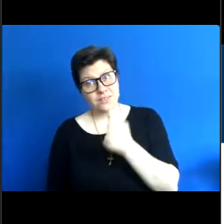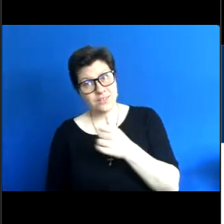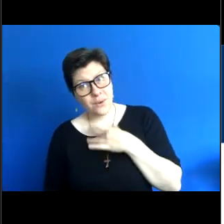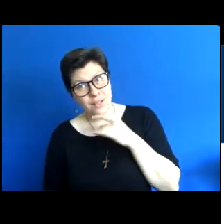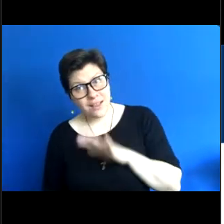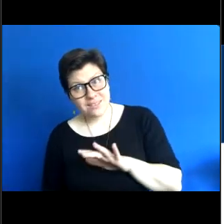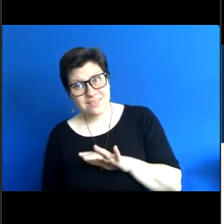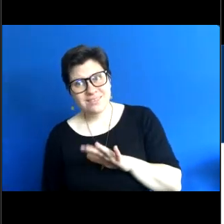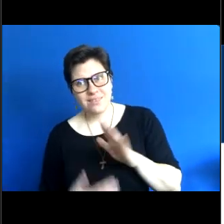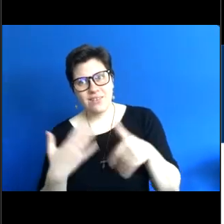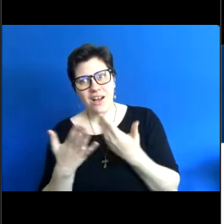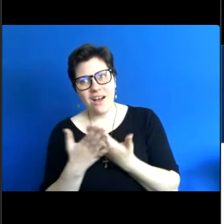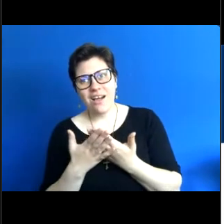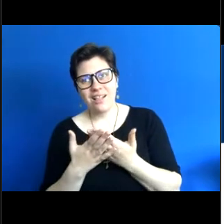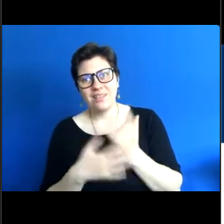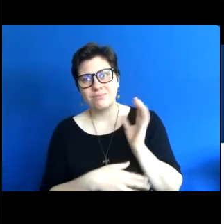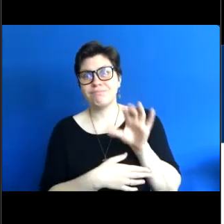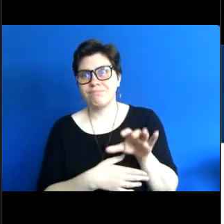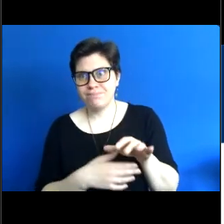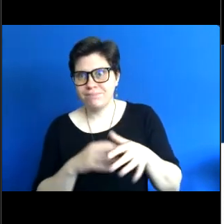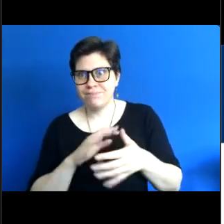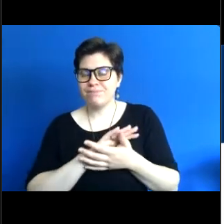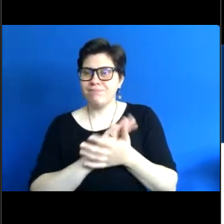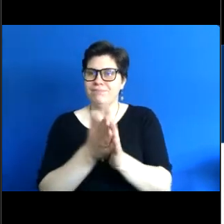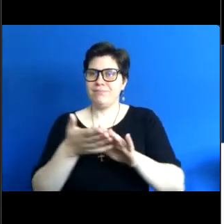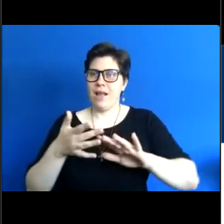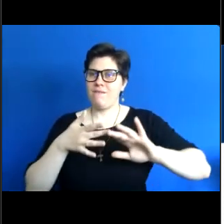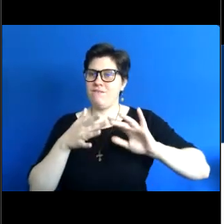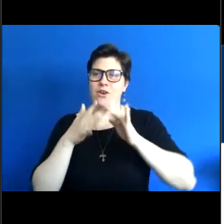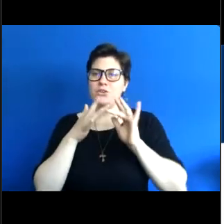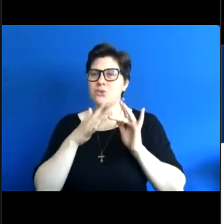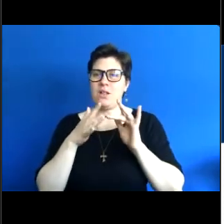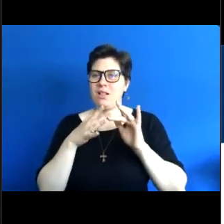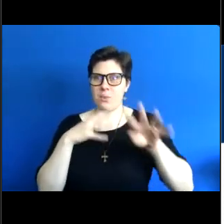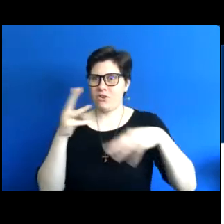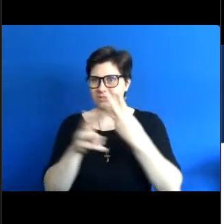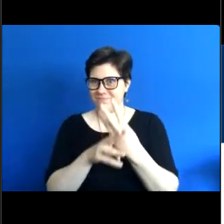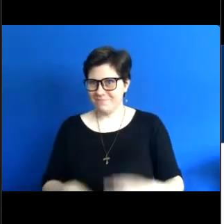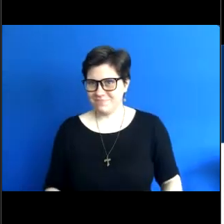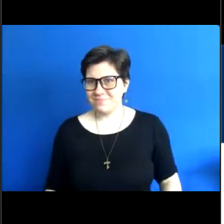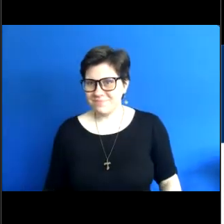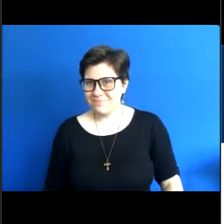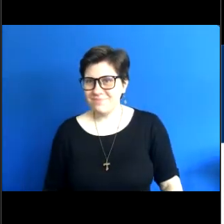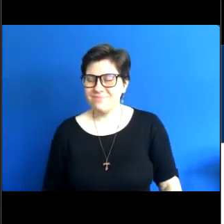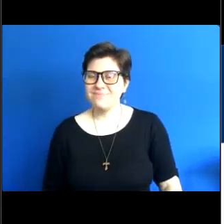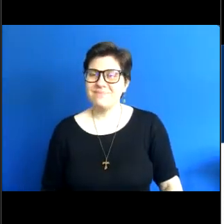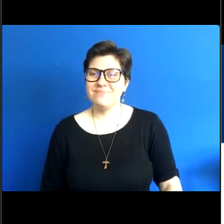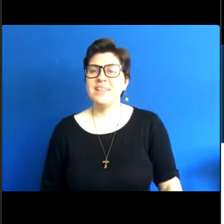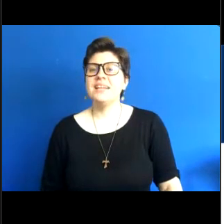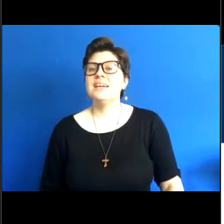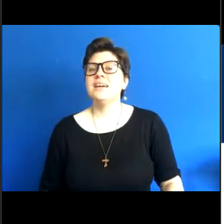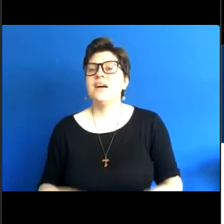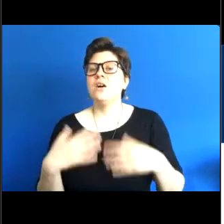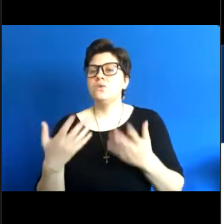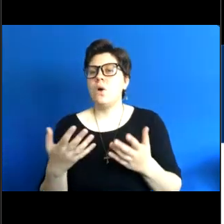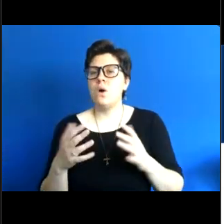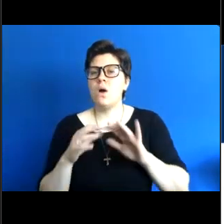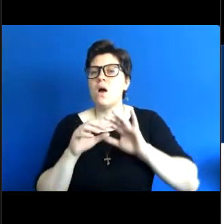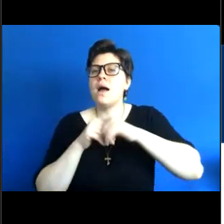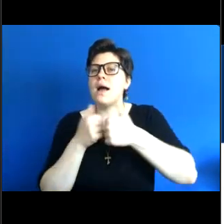all kind of been pushed into the virtual world, the virtual realm in this time of pandemic. And so how do we think